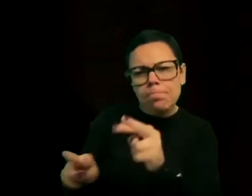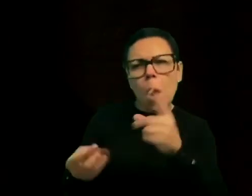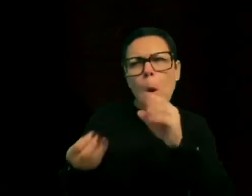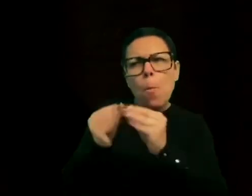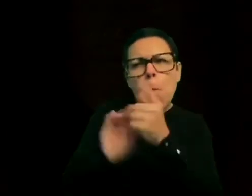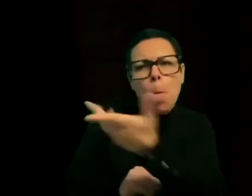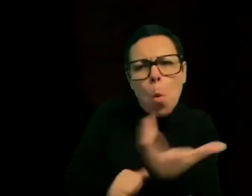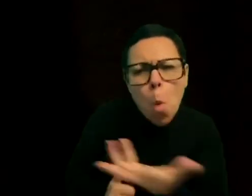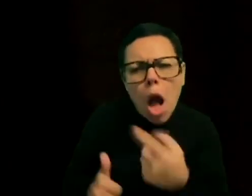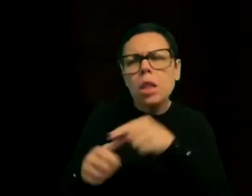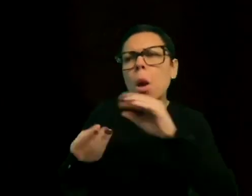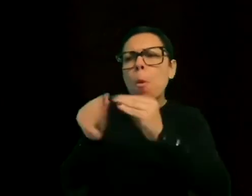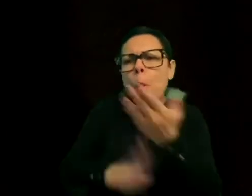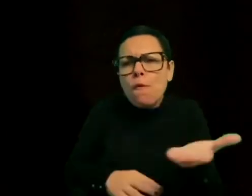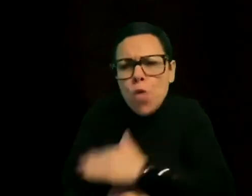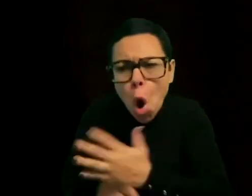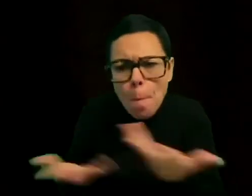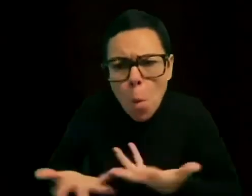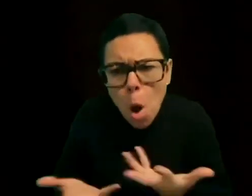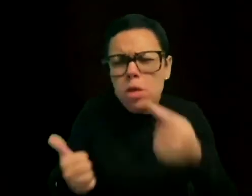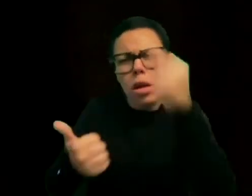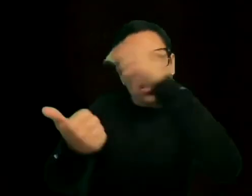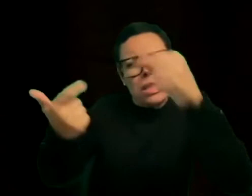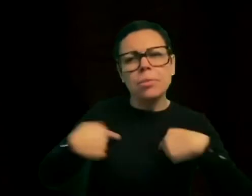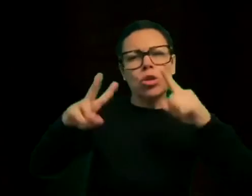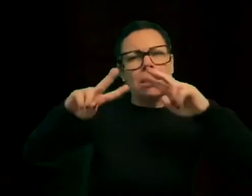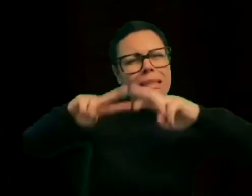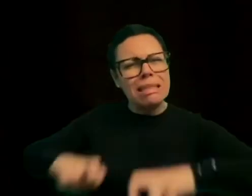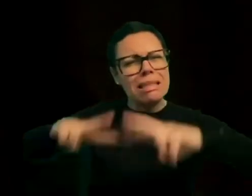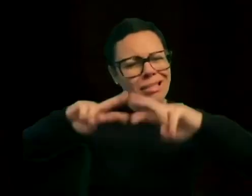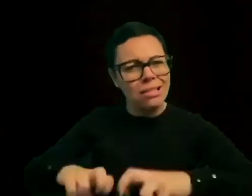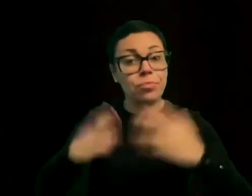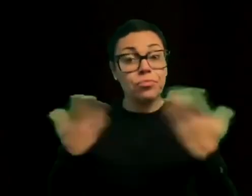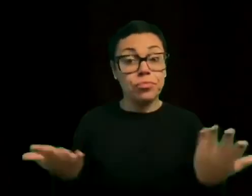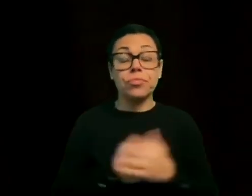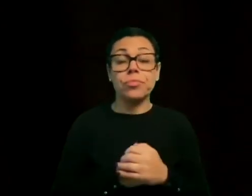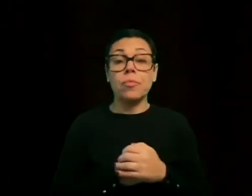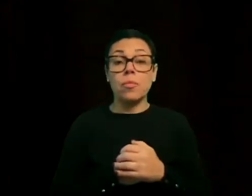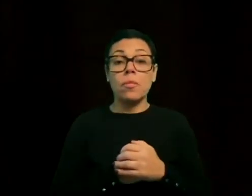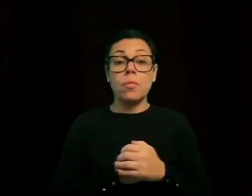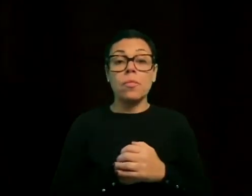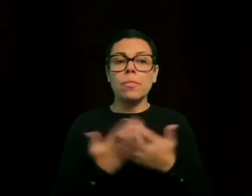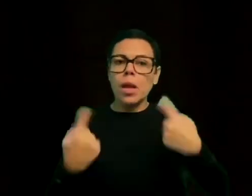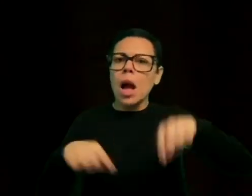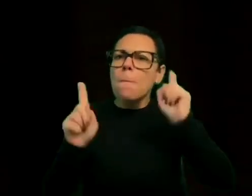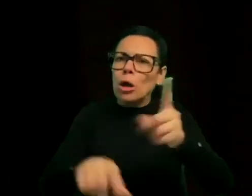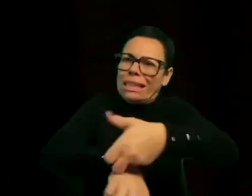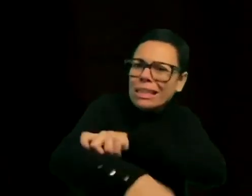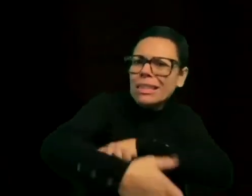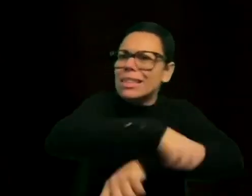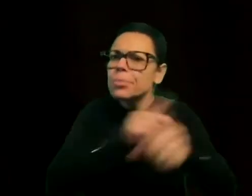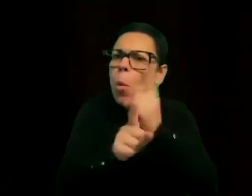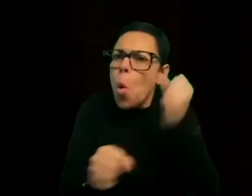things like, when we need to procure, there's so many perspectives. We're crowded by a child rights perspective and